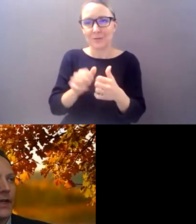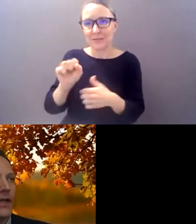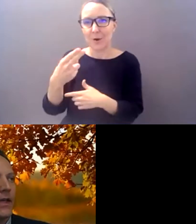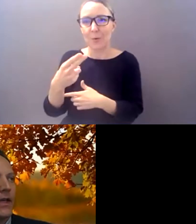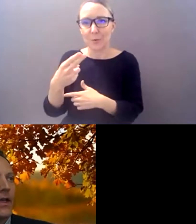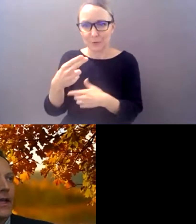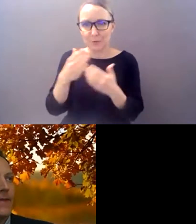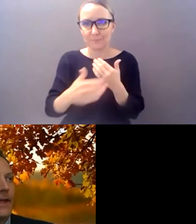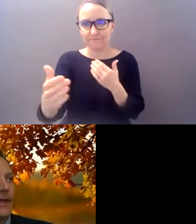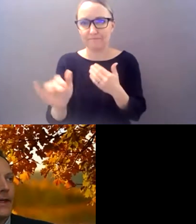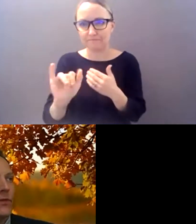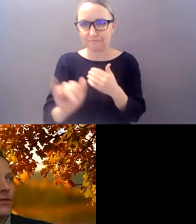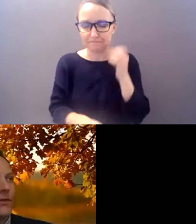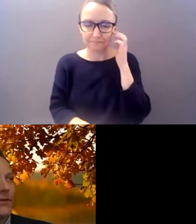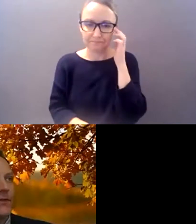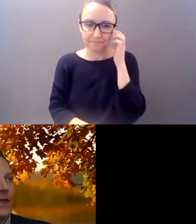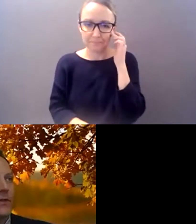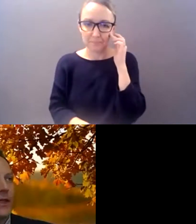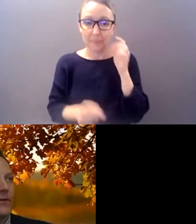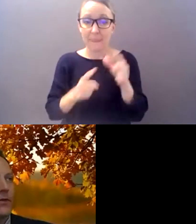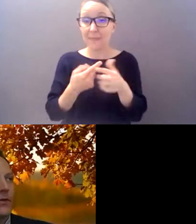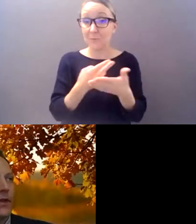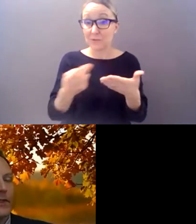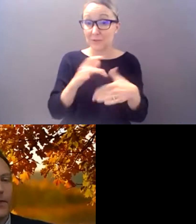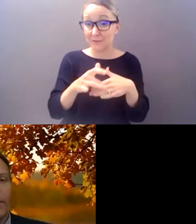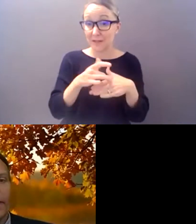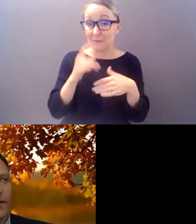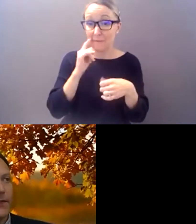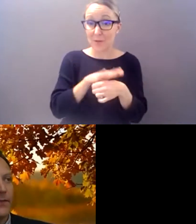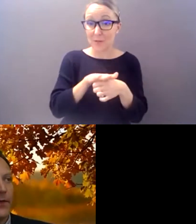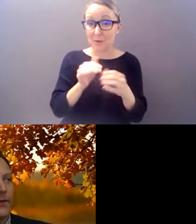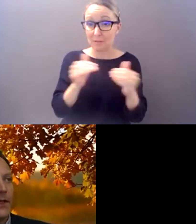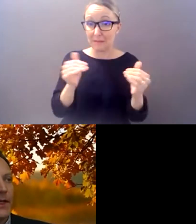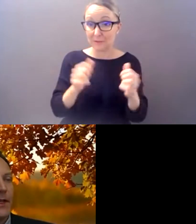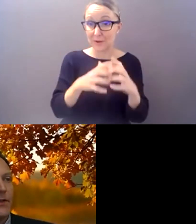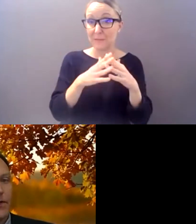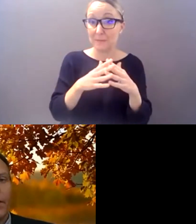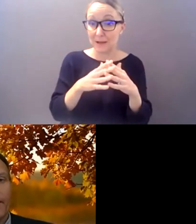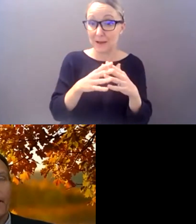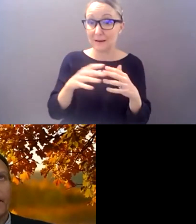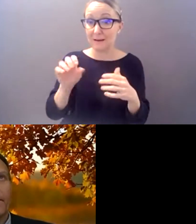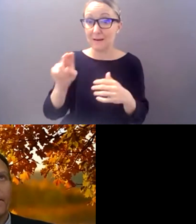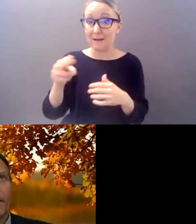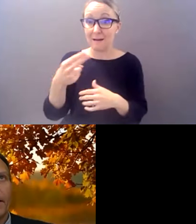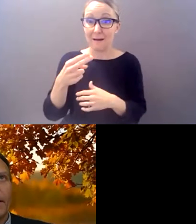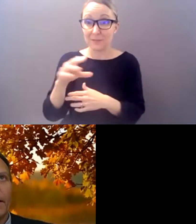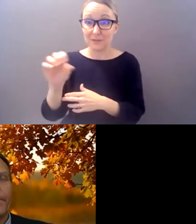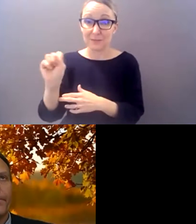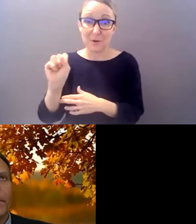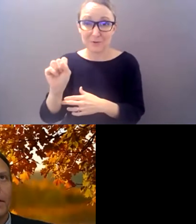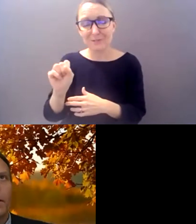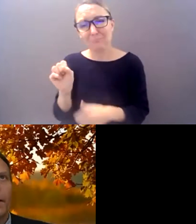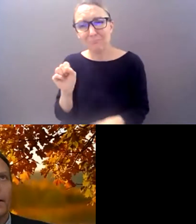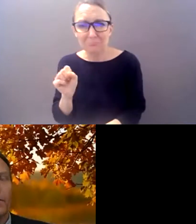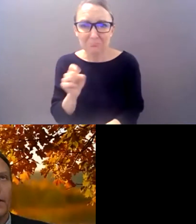the way. And then resources available at the local level to implement hubs and spokes. Sure. I mean, if the,